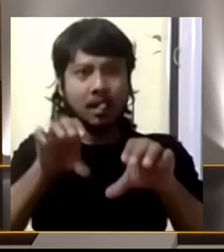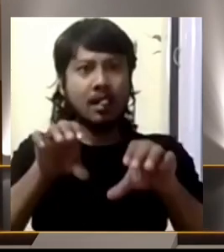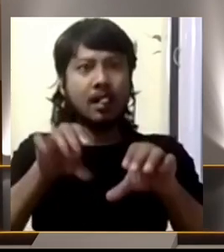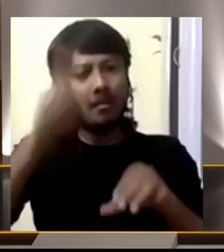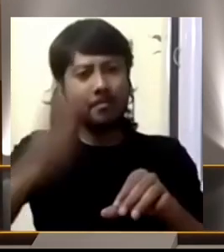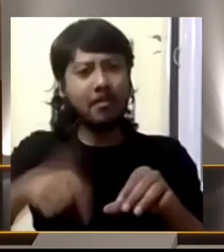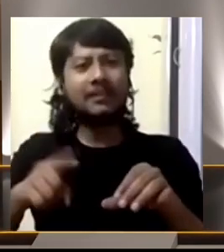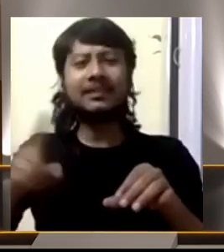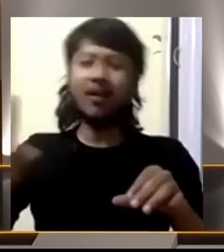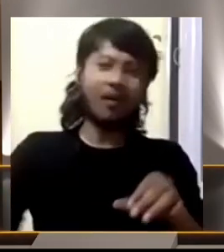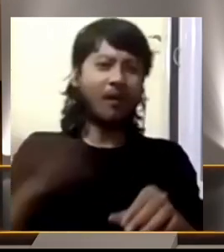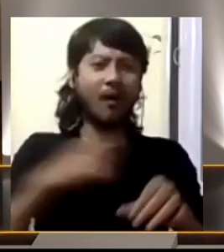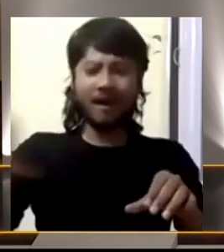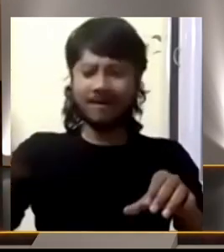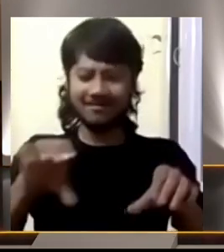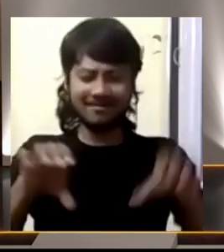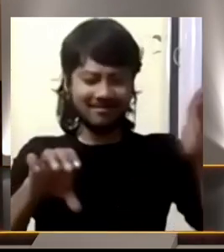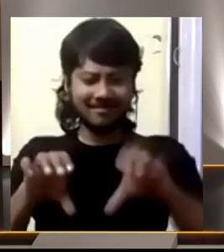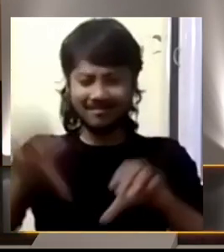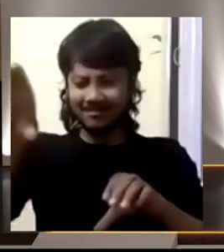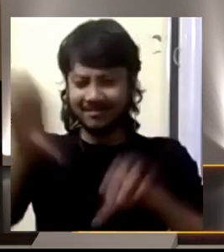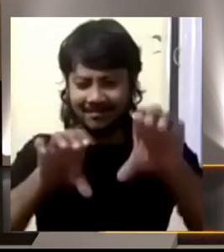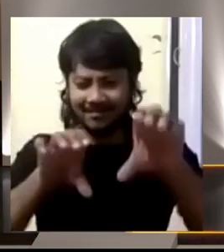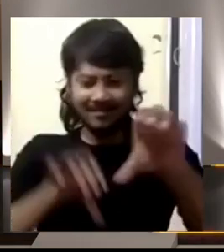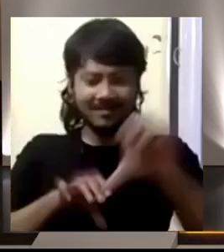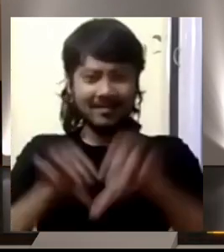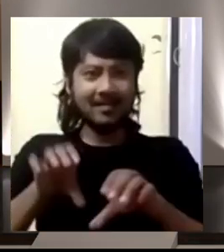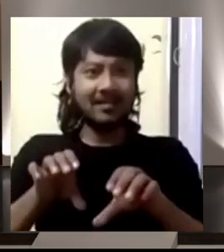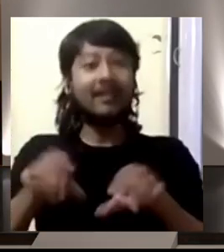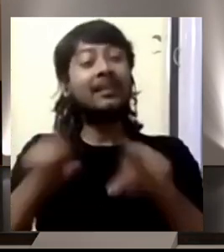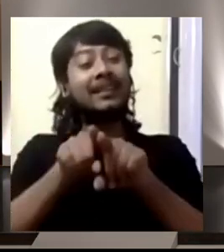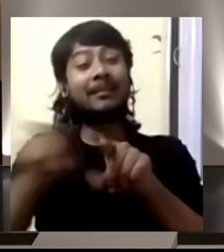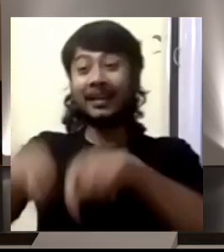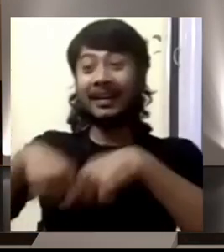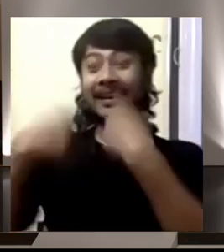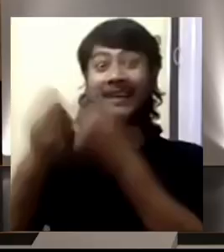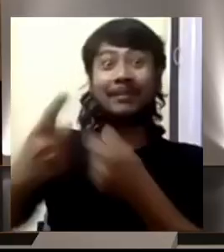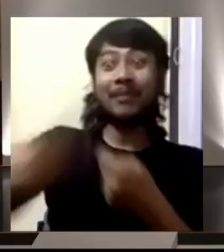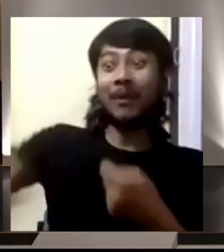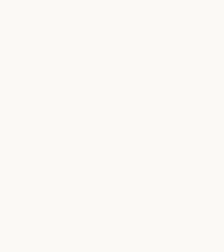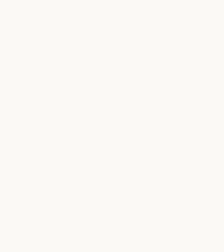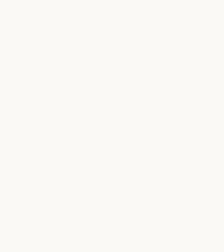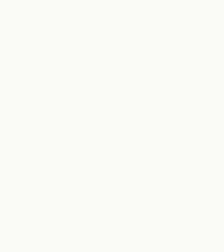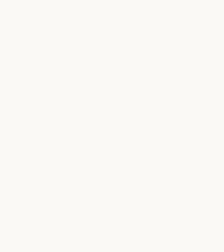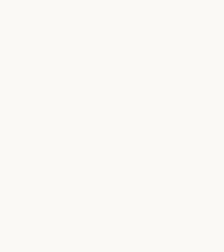we are building, is only complete when all of us fit together and everyone is included.